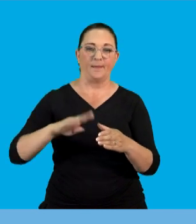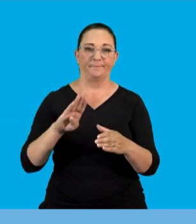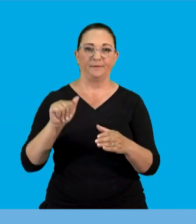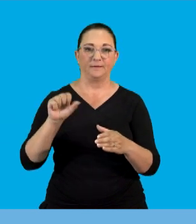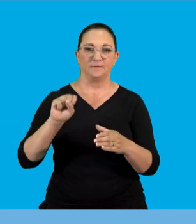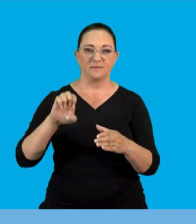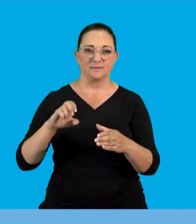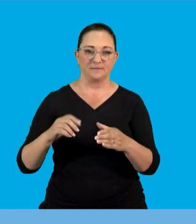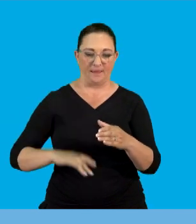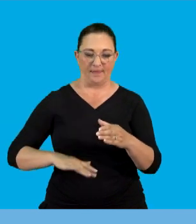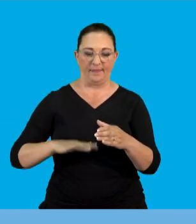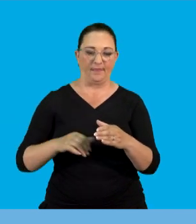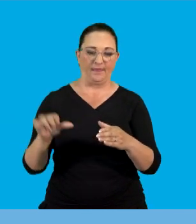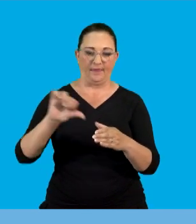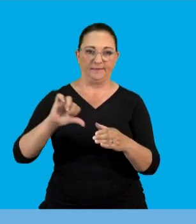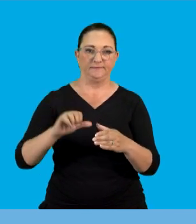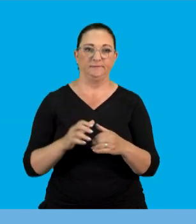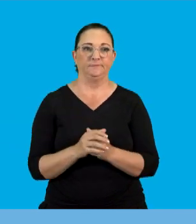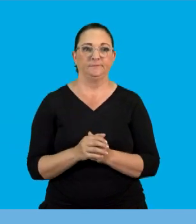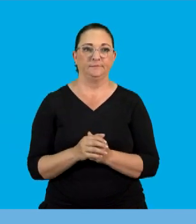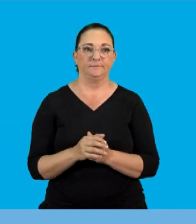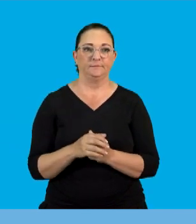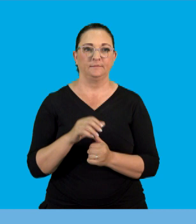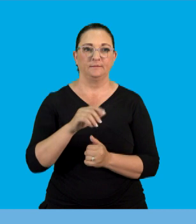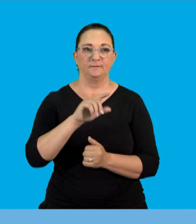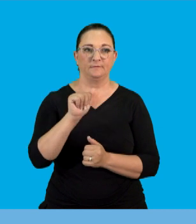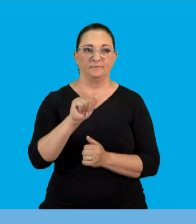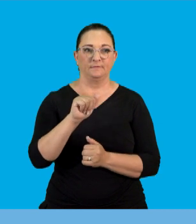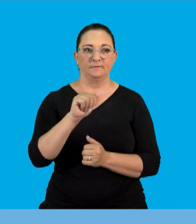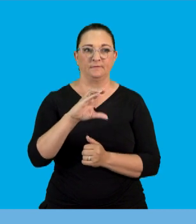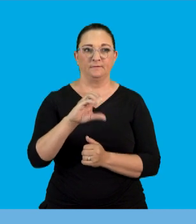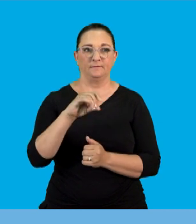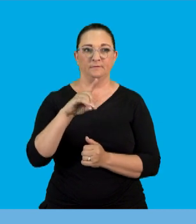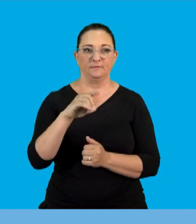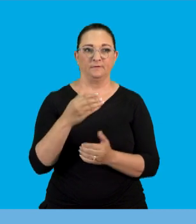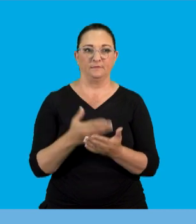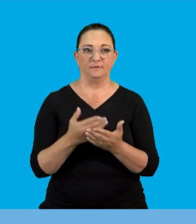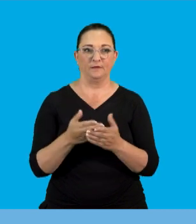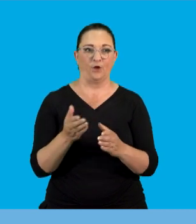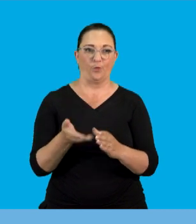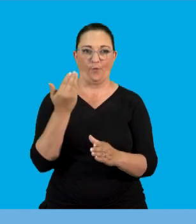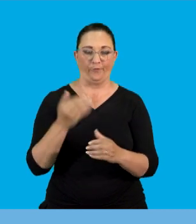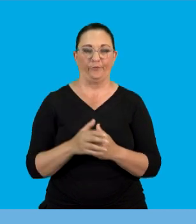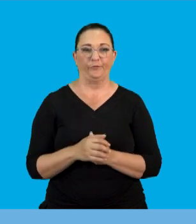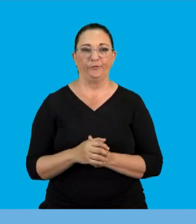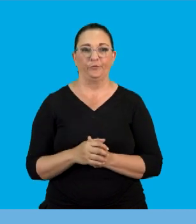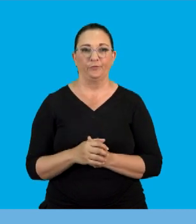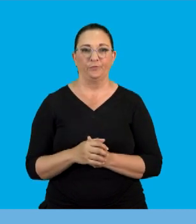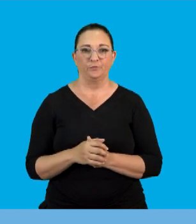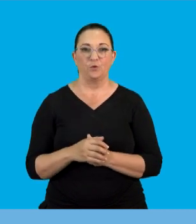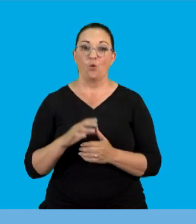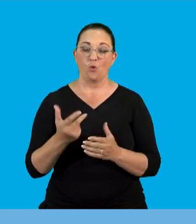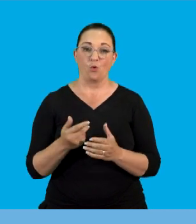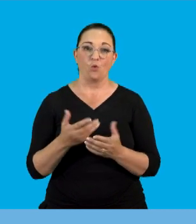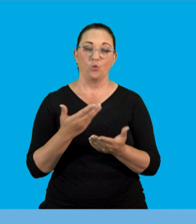so the pH is going to increase. Or we can just simply add more water. Remember